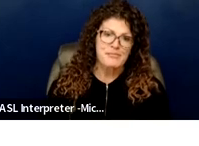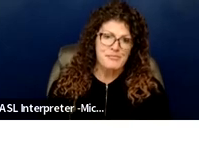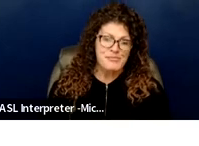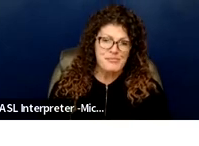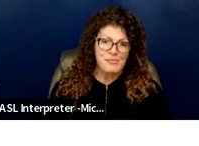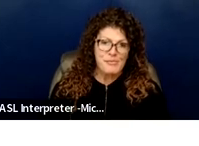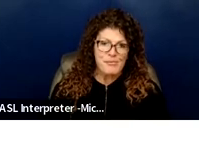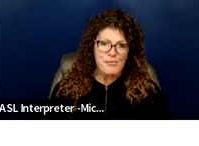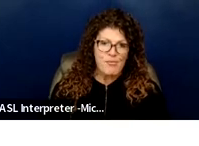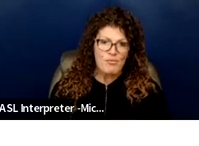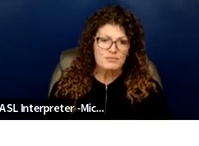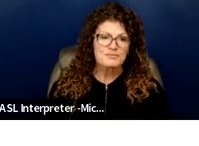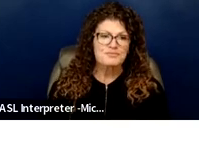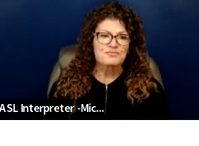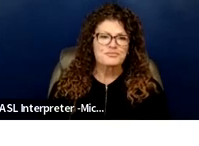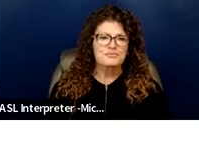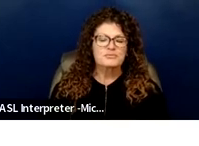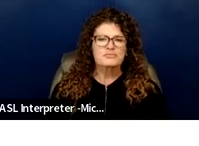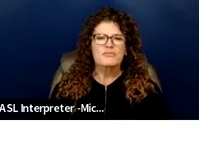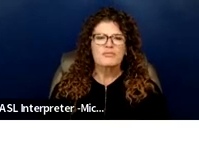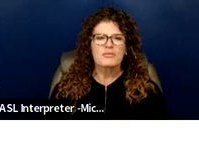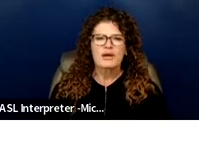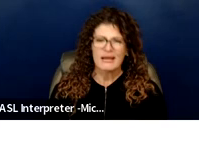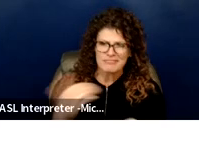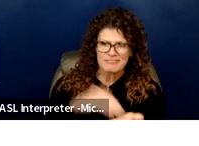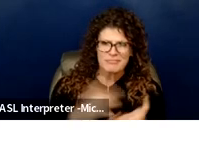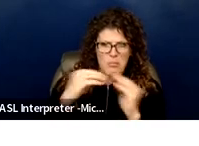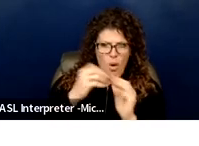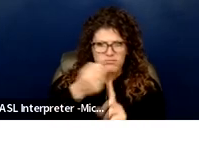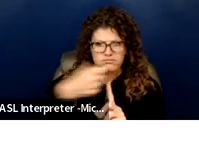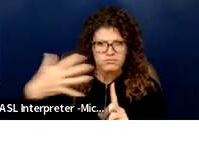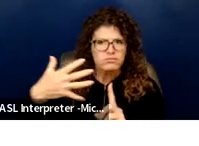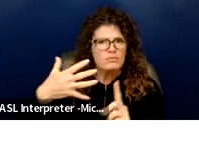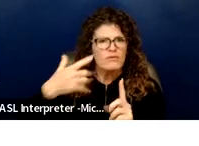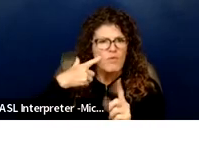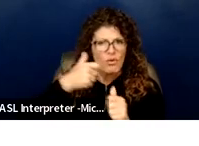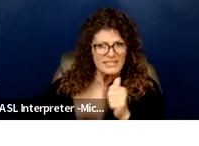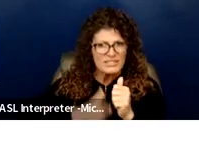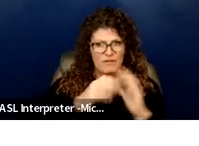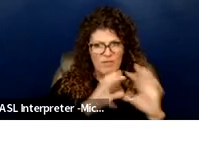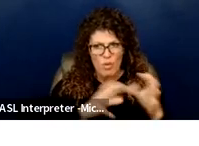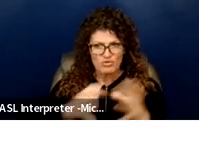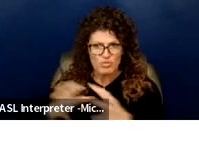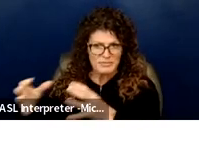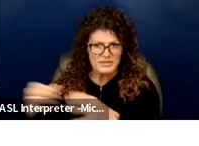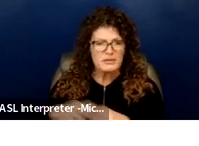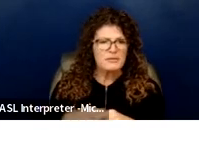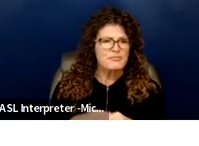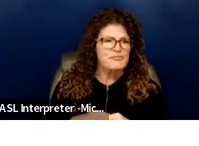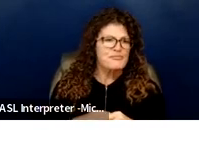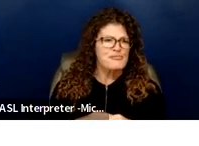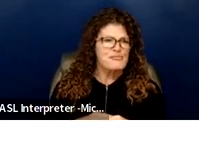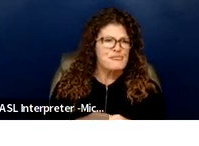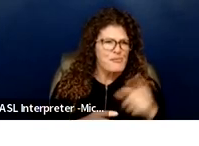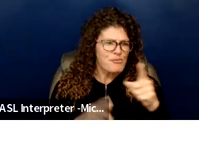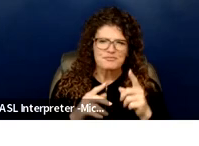And just to give a little bit more color about what made up of each of those clusters, you can see these are some of the key